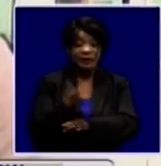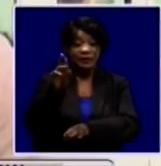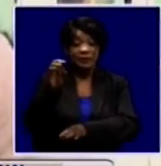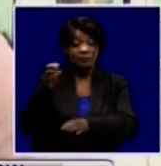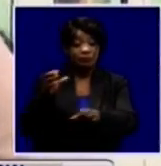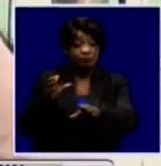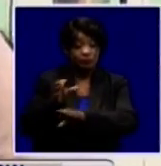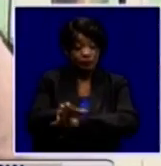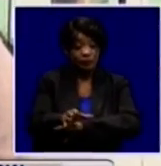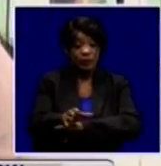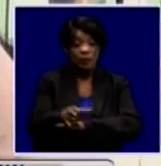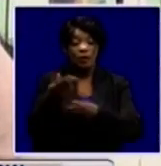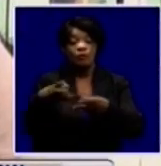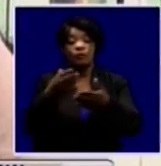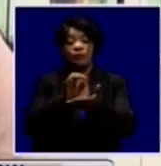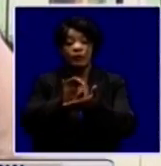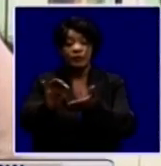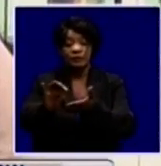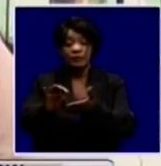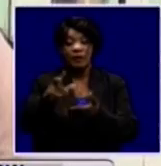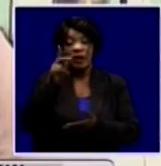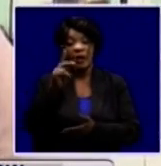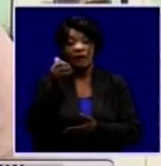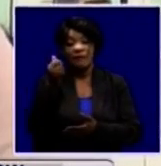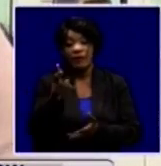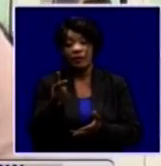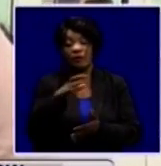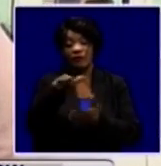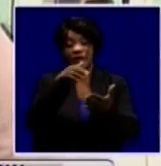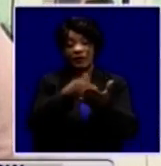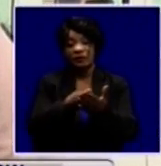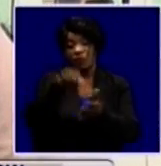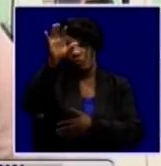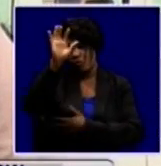the upstream section of the 330 kV network of Central Province.